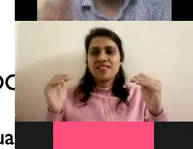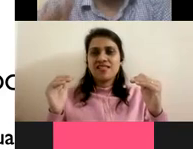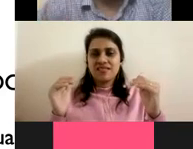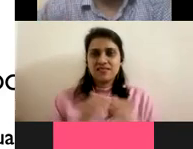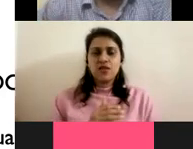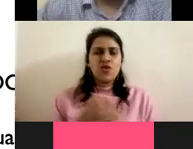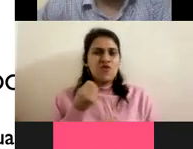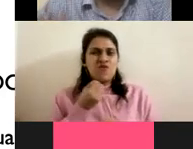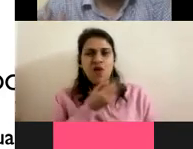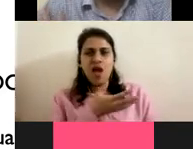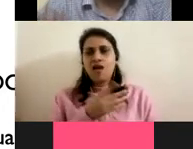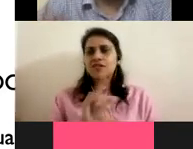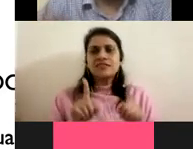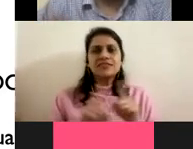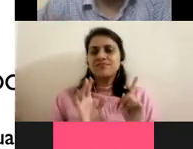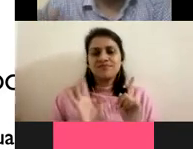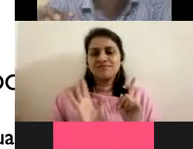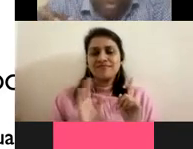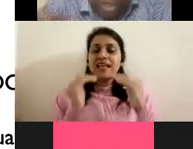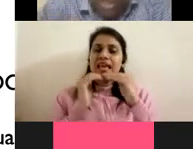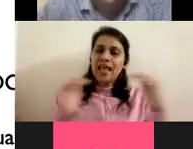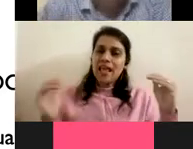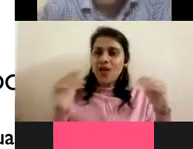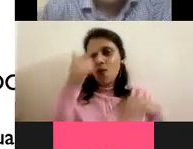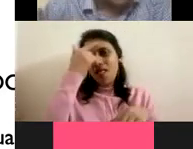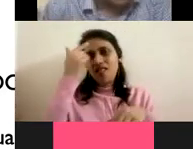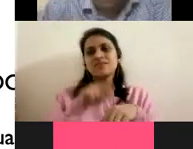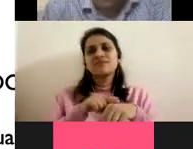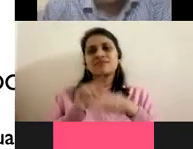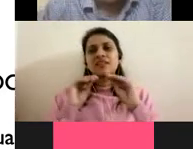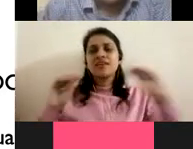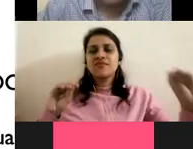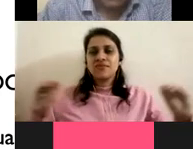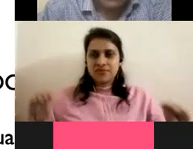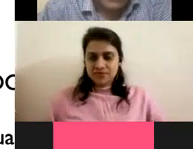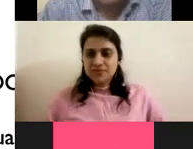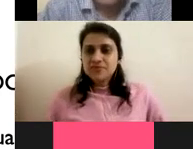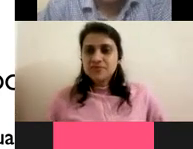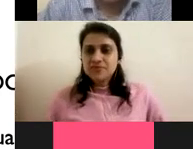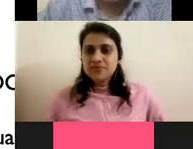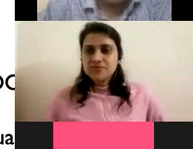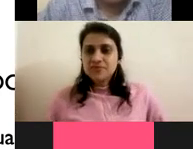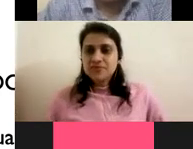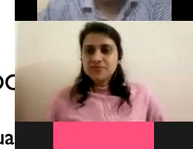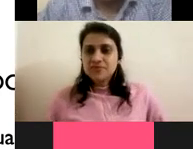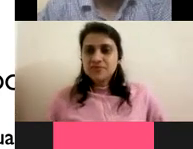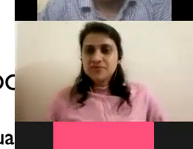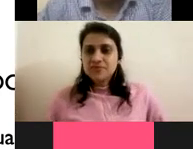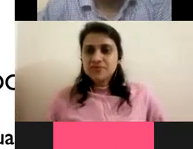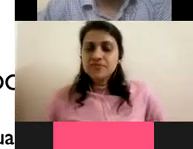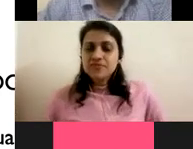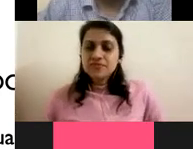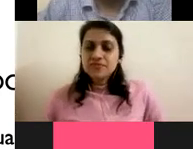being done, sorry. So equal opportunity, you know, reasonable accommodation, again, you will cover in detail, but there can be high tech, low tech,